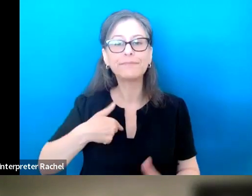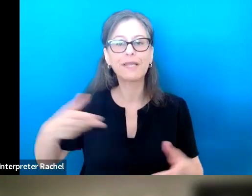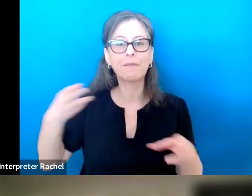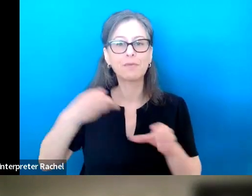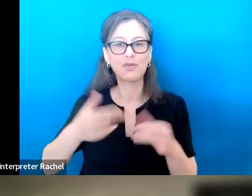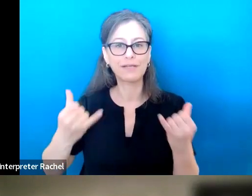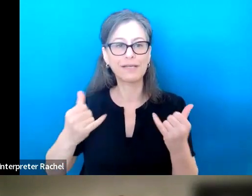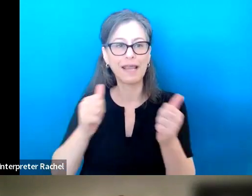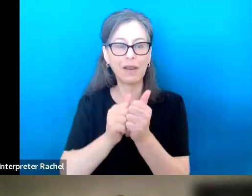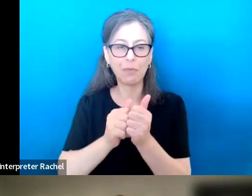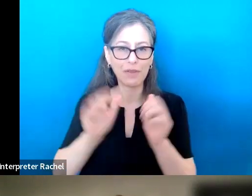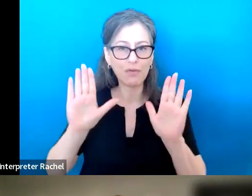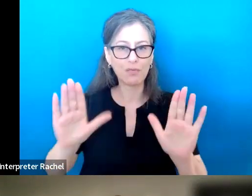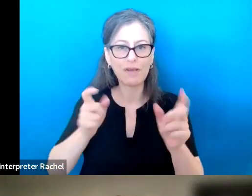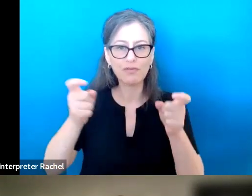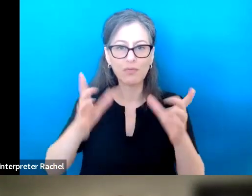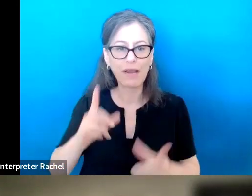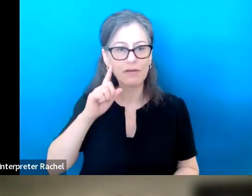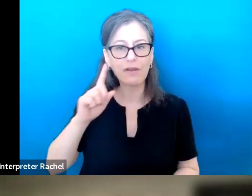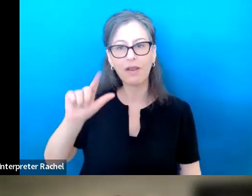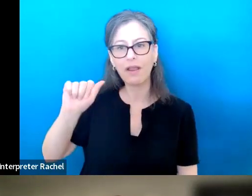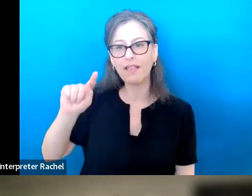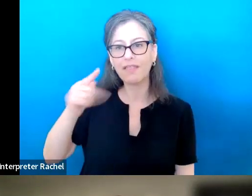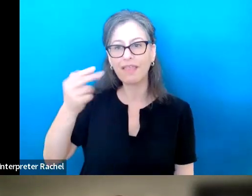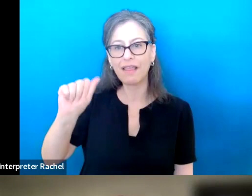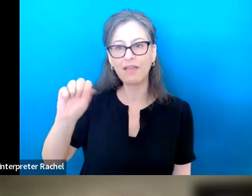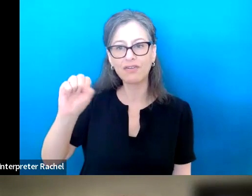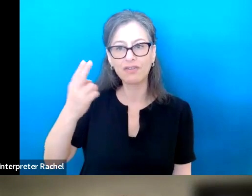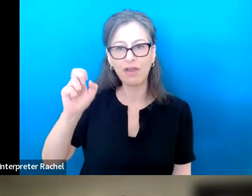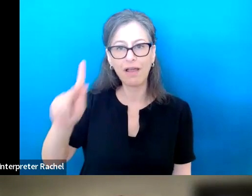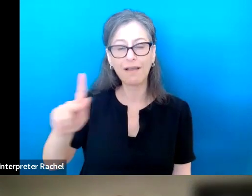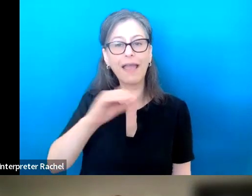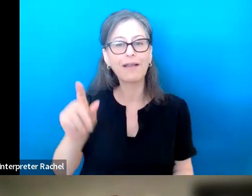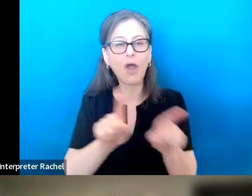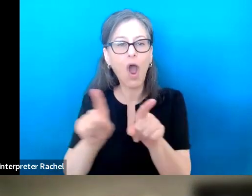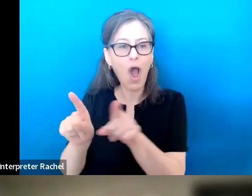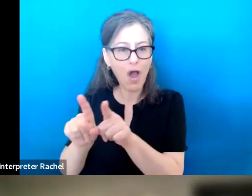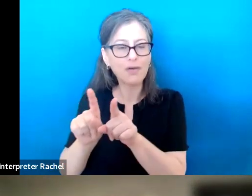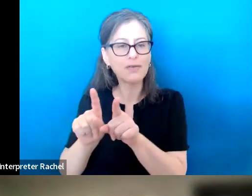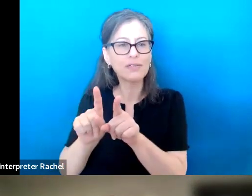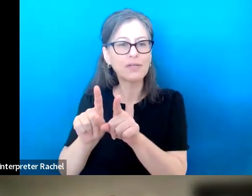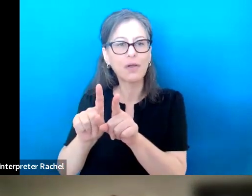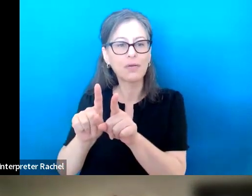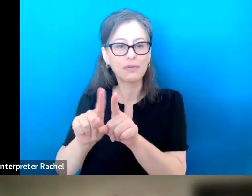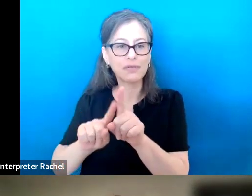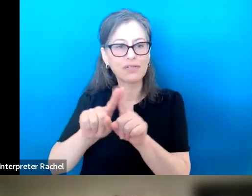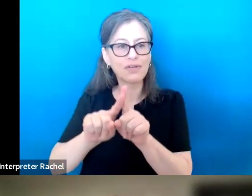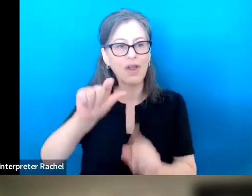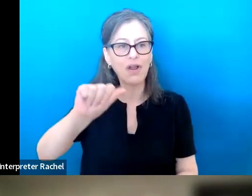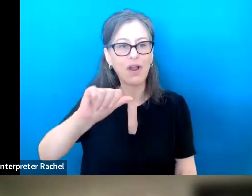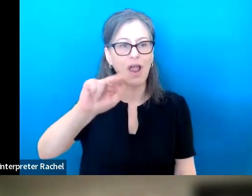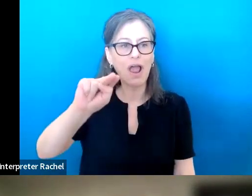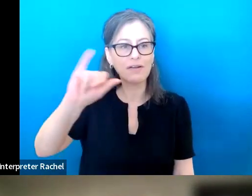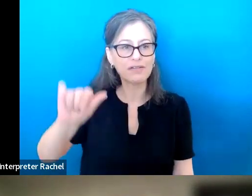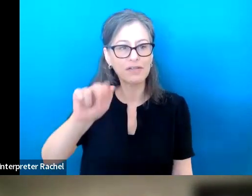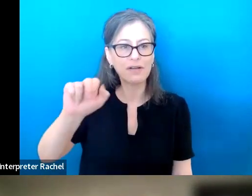the phenomenal director of Thea, Sharrock, and I'm also joined by star Anjana Vasan,